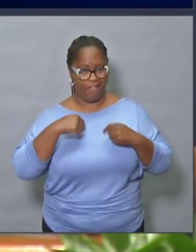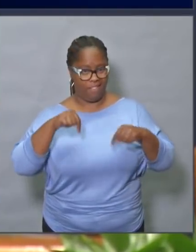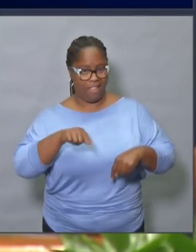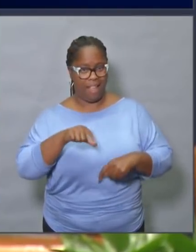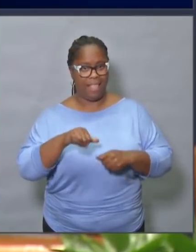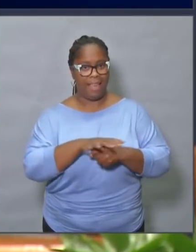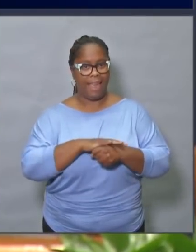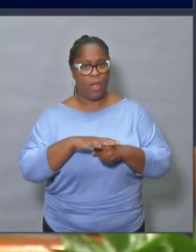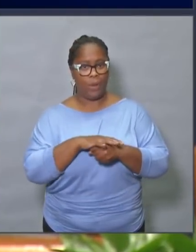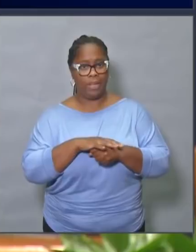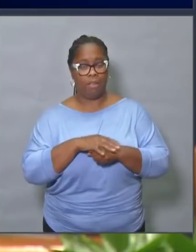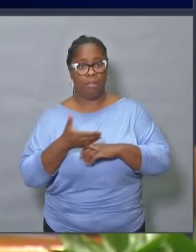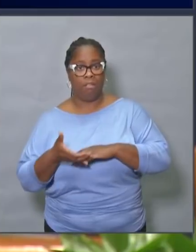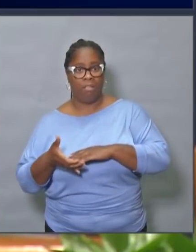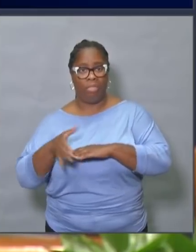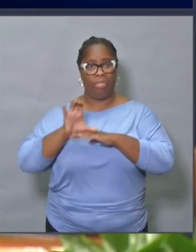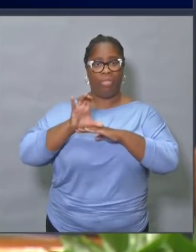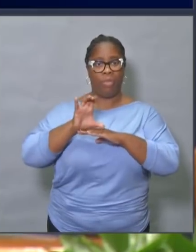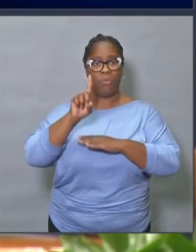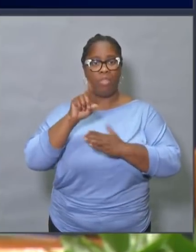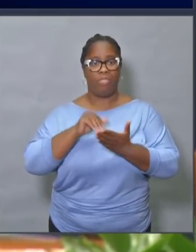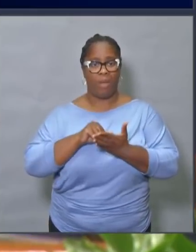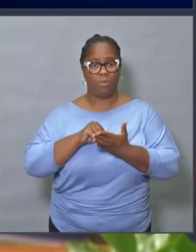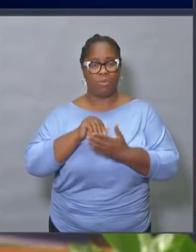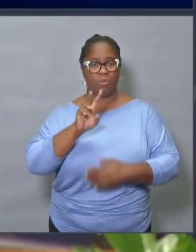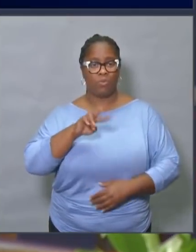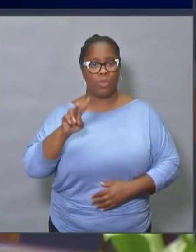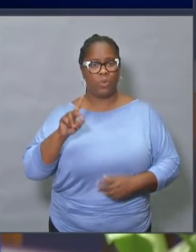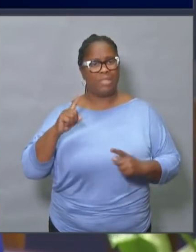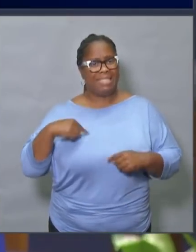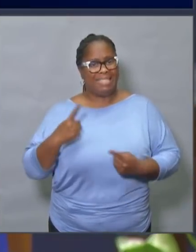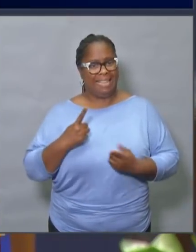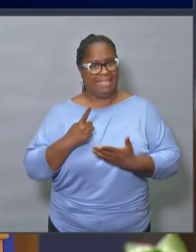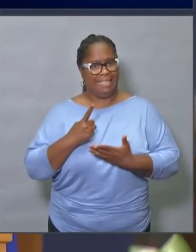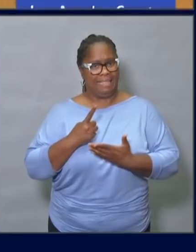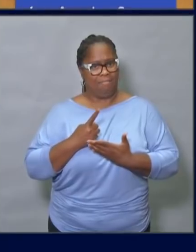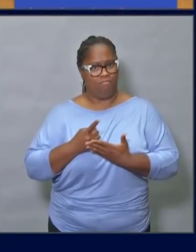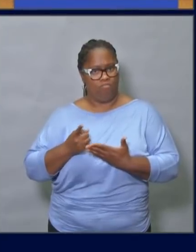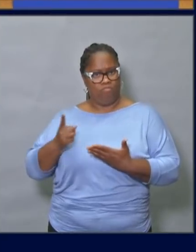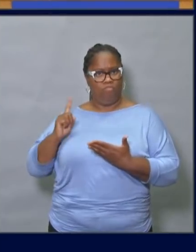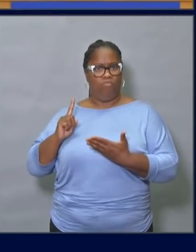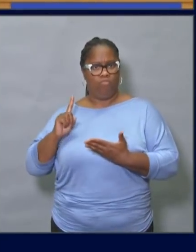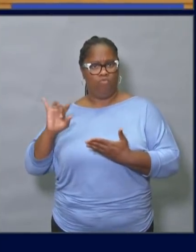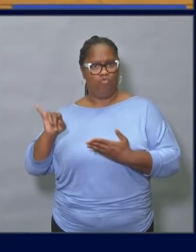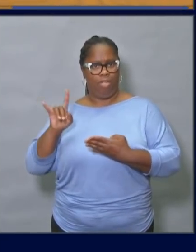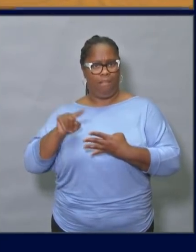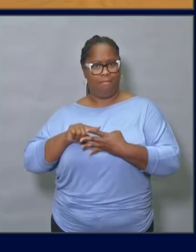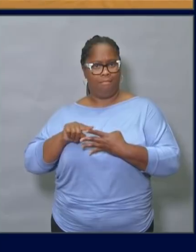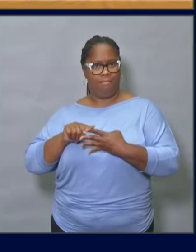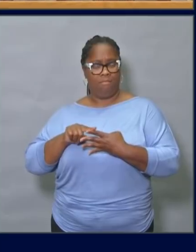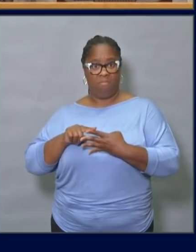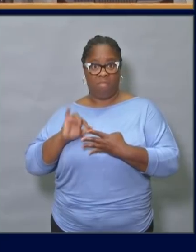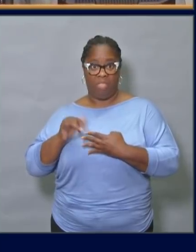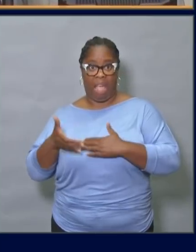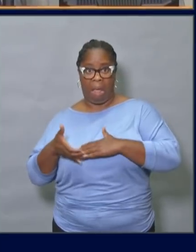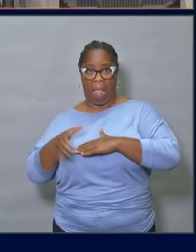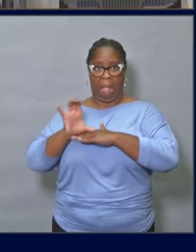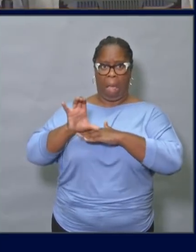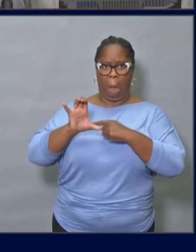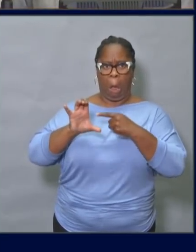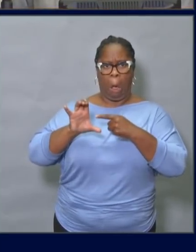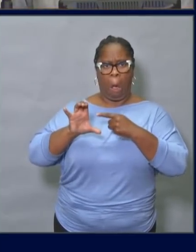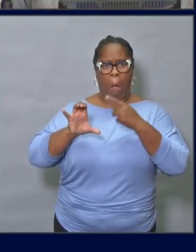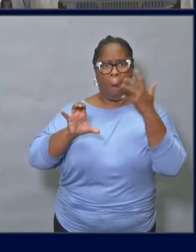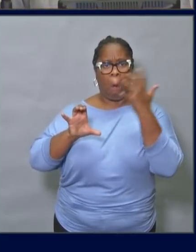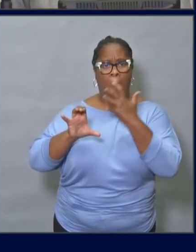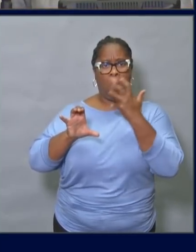an additional 1,022 new cases since the previous week, and this is the largest increase that we've reported